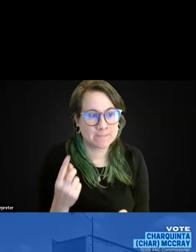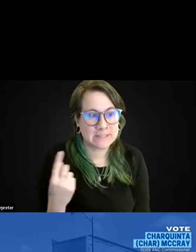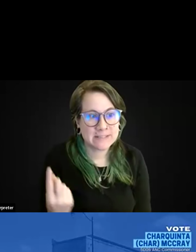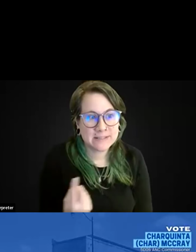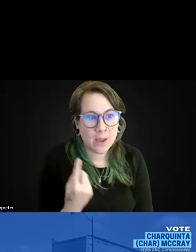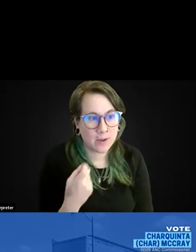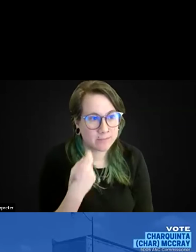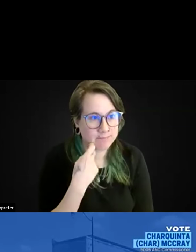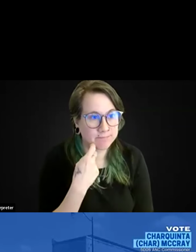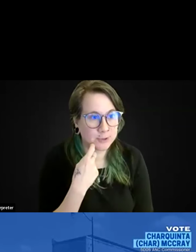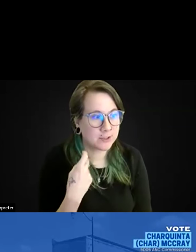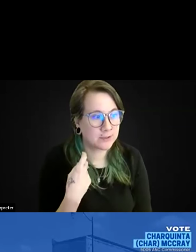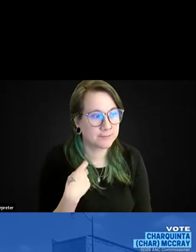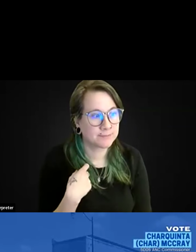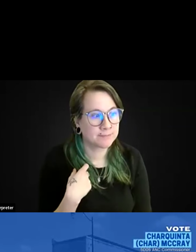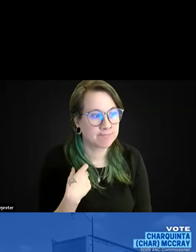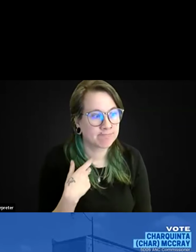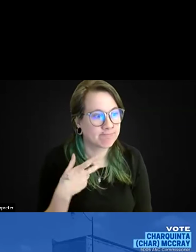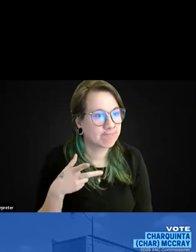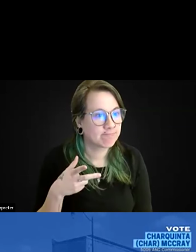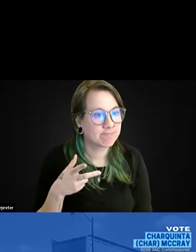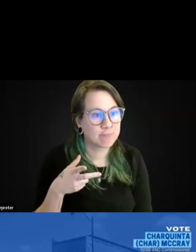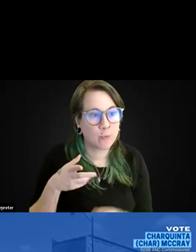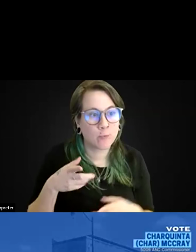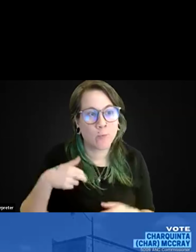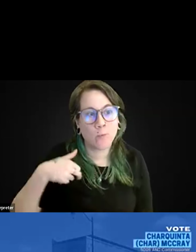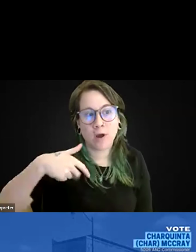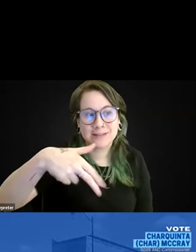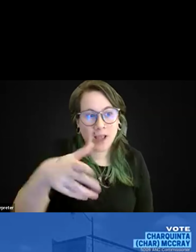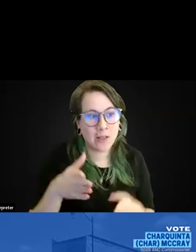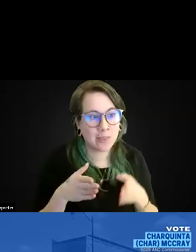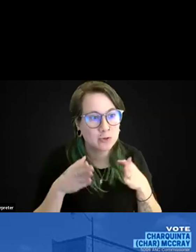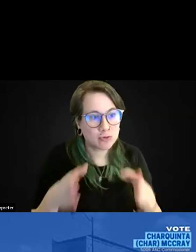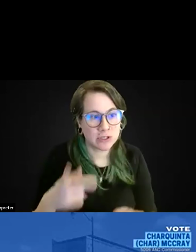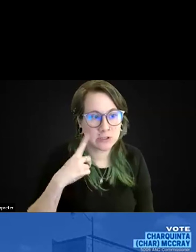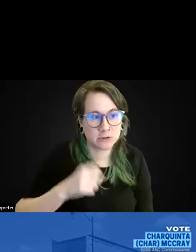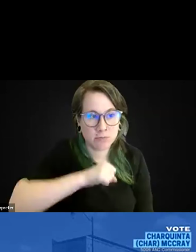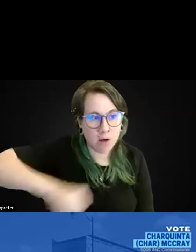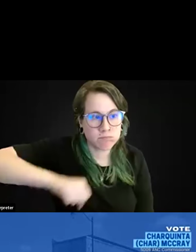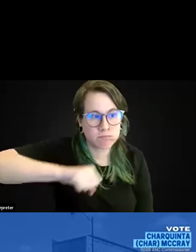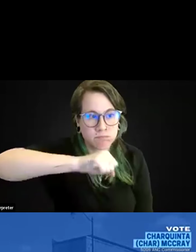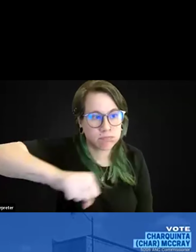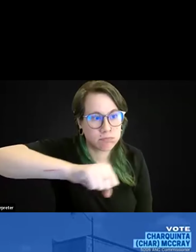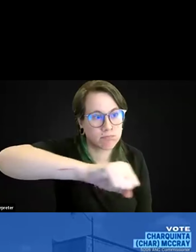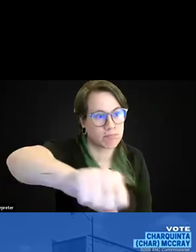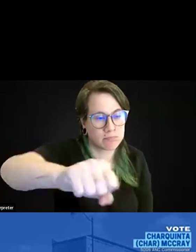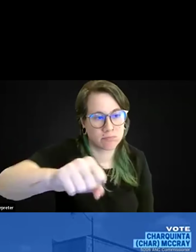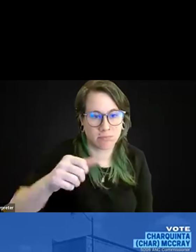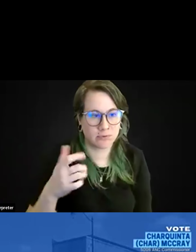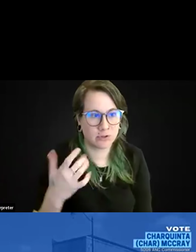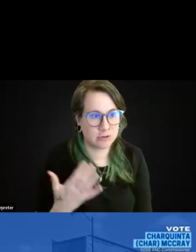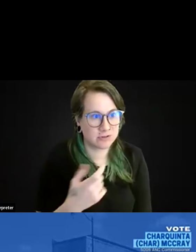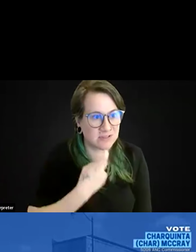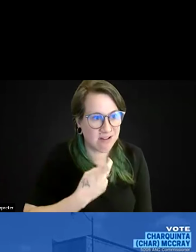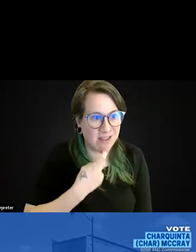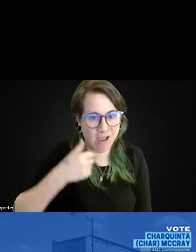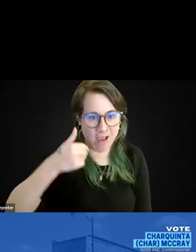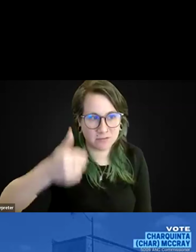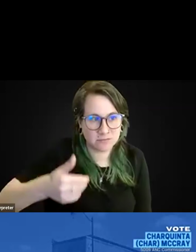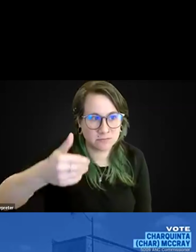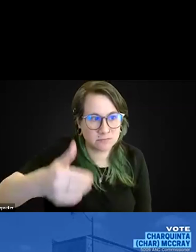just went down the street and just broke in every car, and you just see glass Yeah. every so